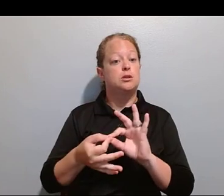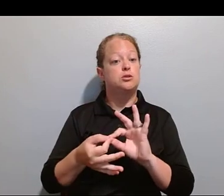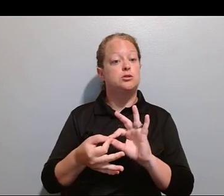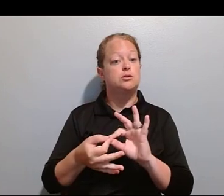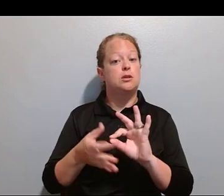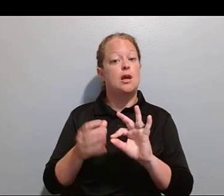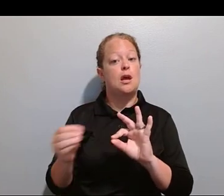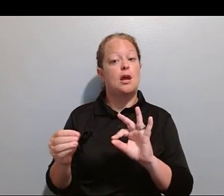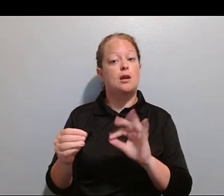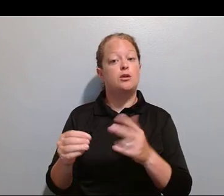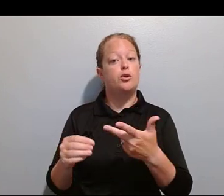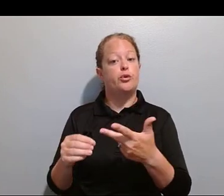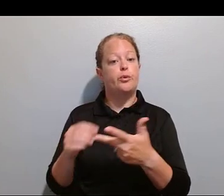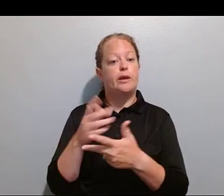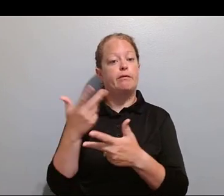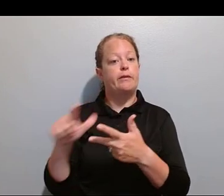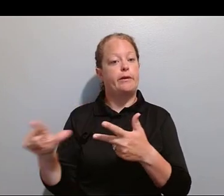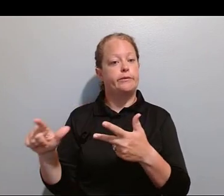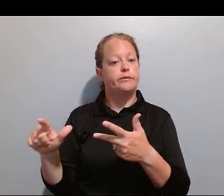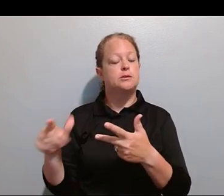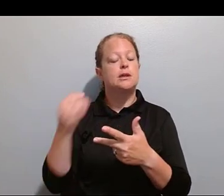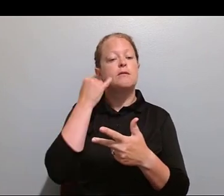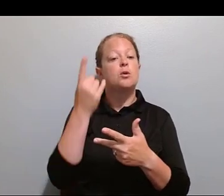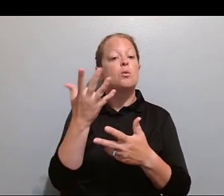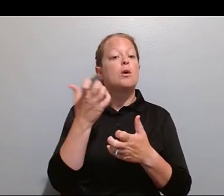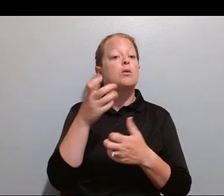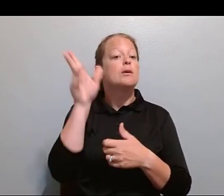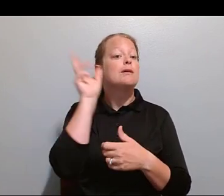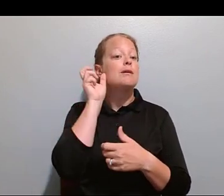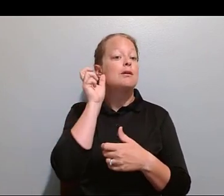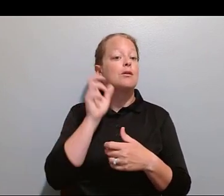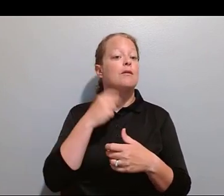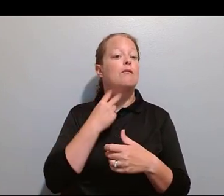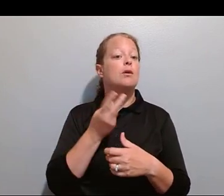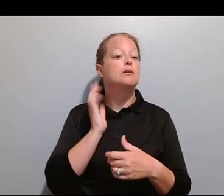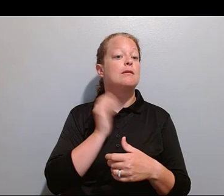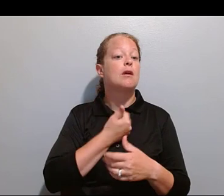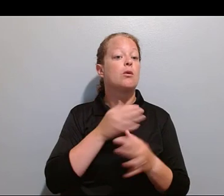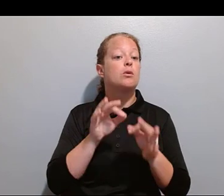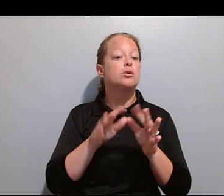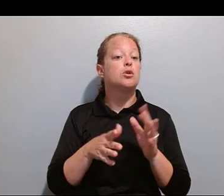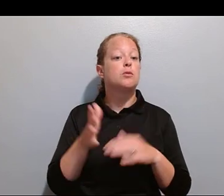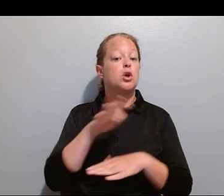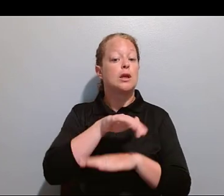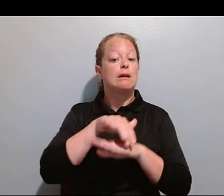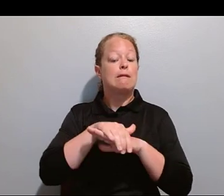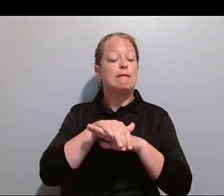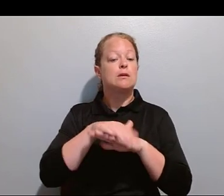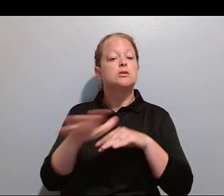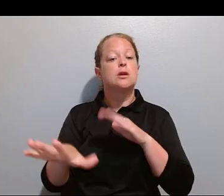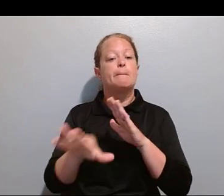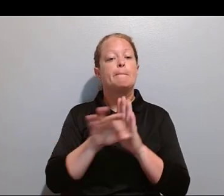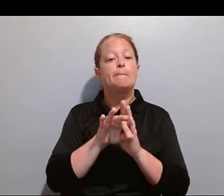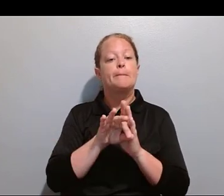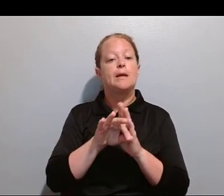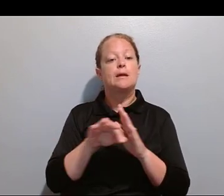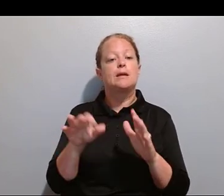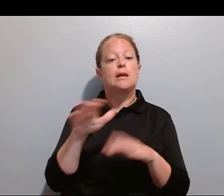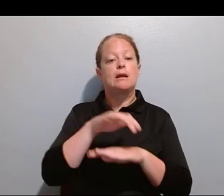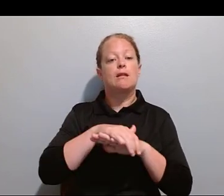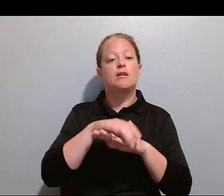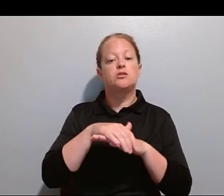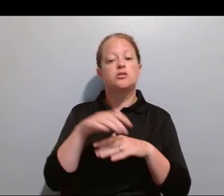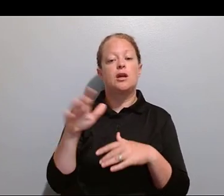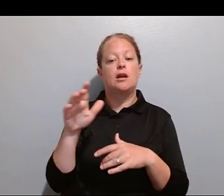3 languages. If you wish to hear the voice of our interpreter in English, please choose English in the